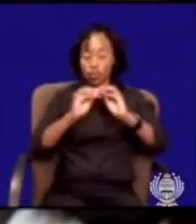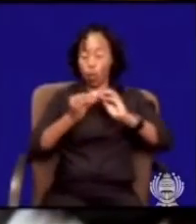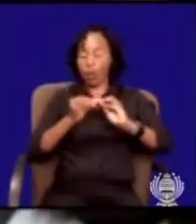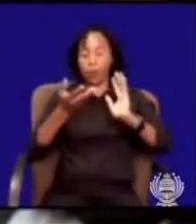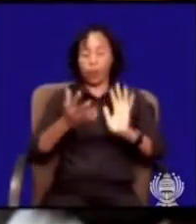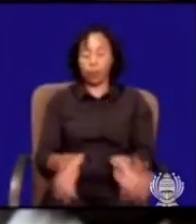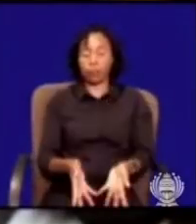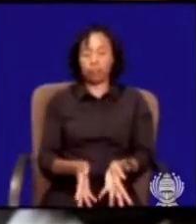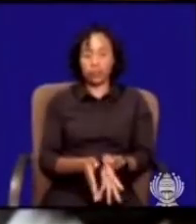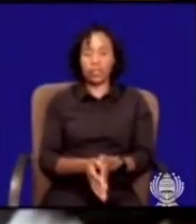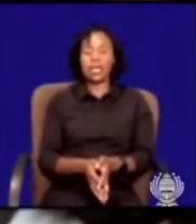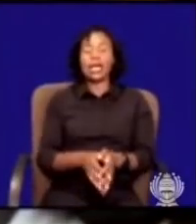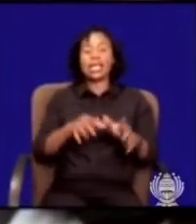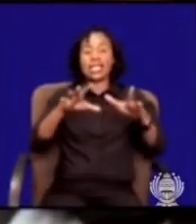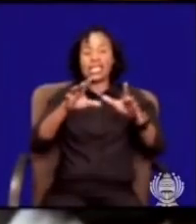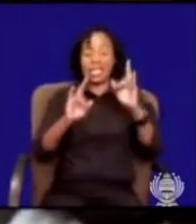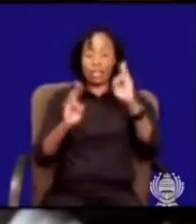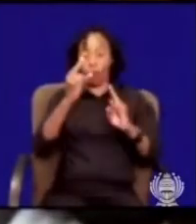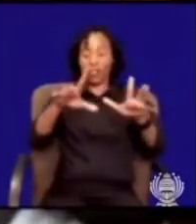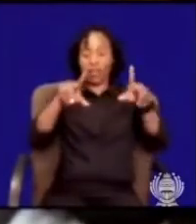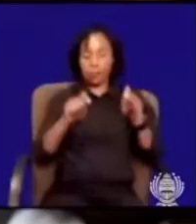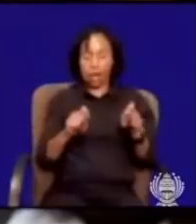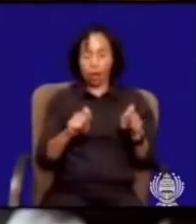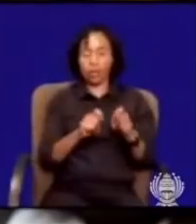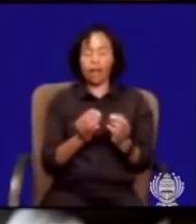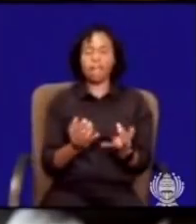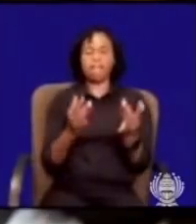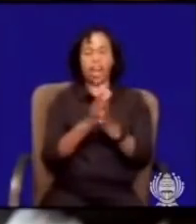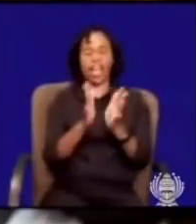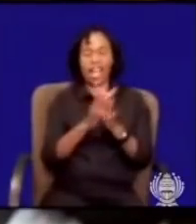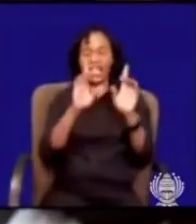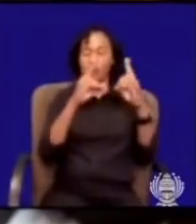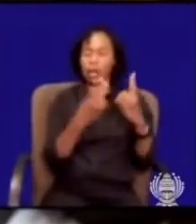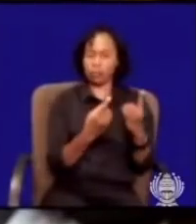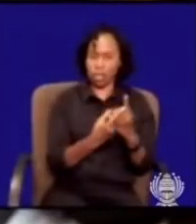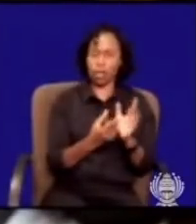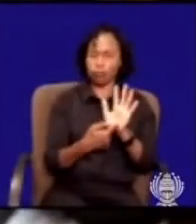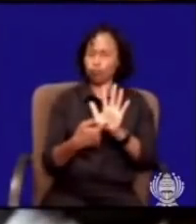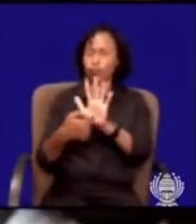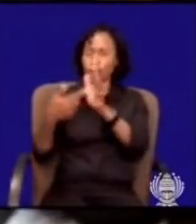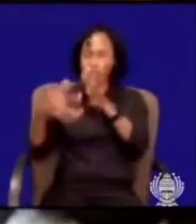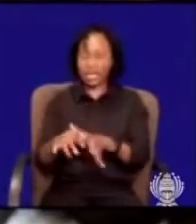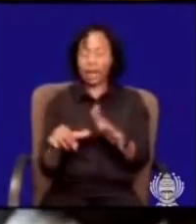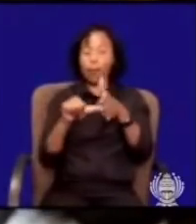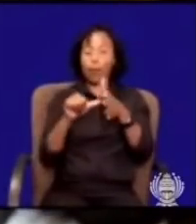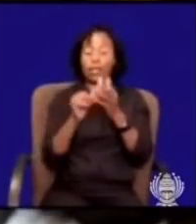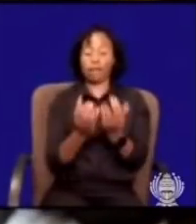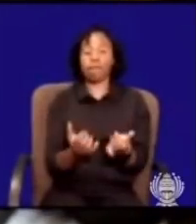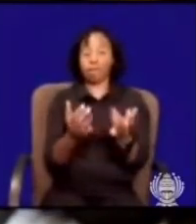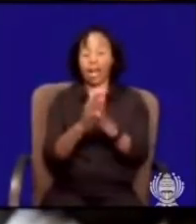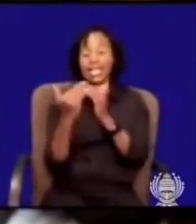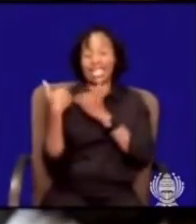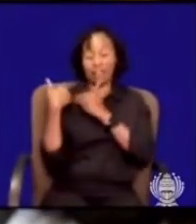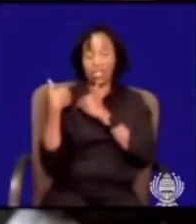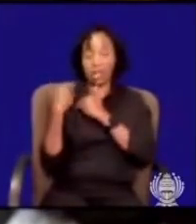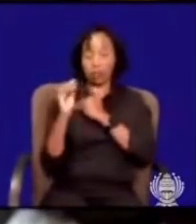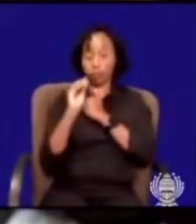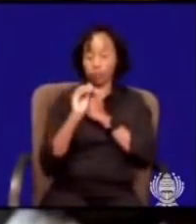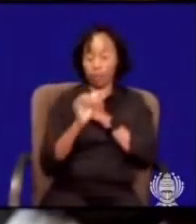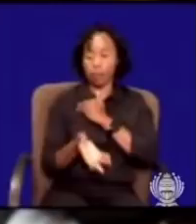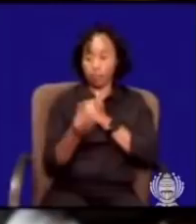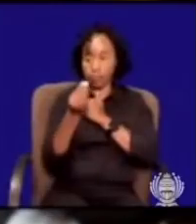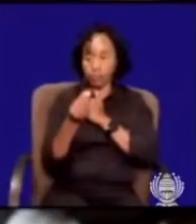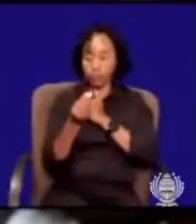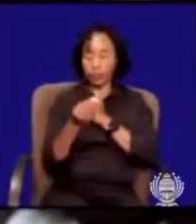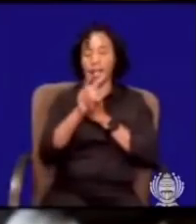Fire Department indicated critical breaches in fire safety that contributed to the magnitude of the January fire, that the valves